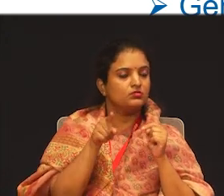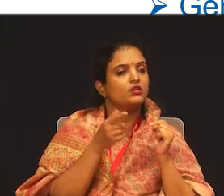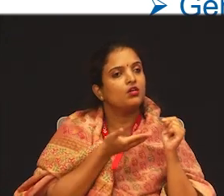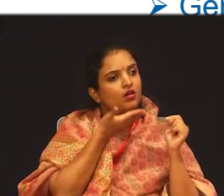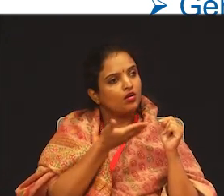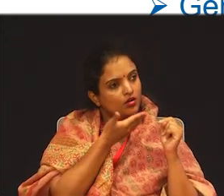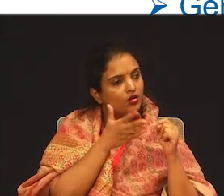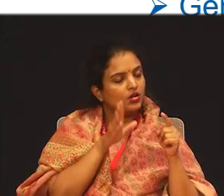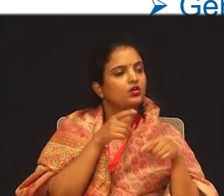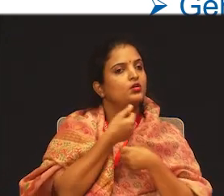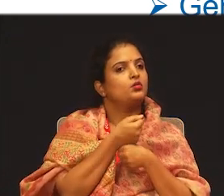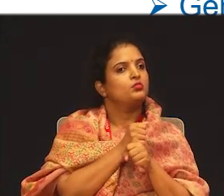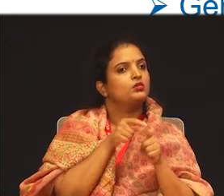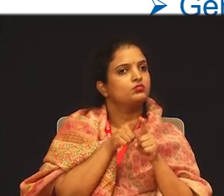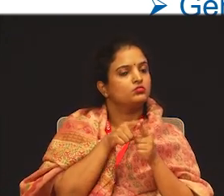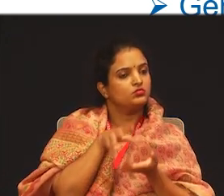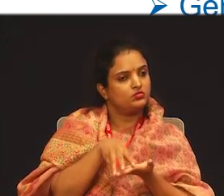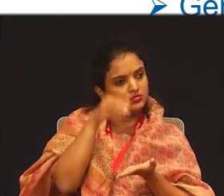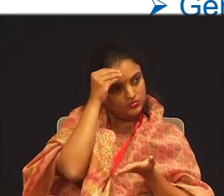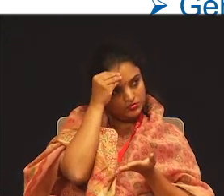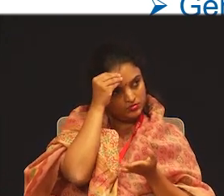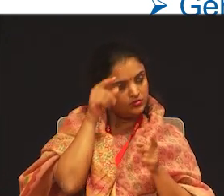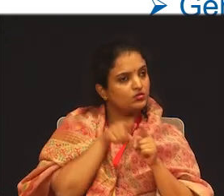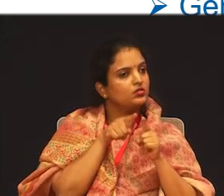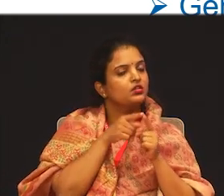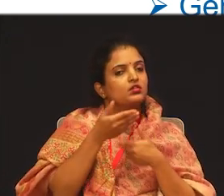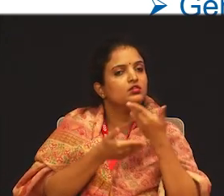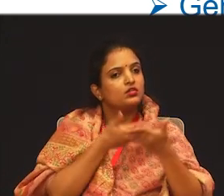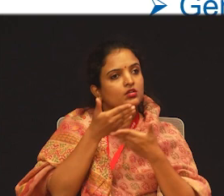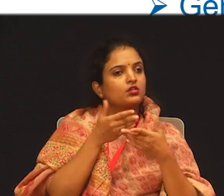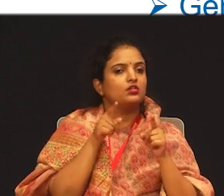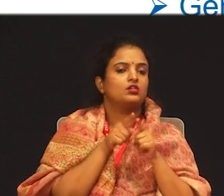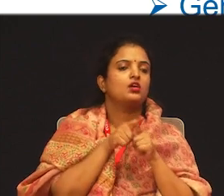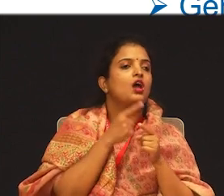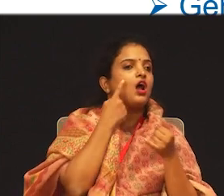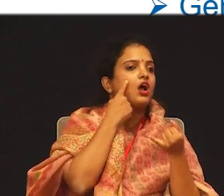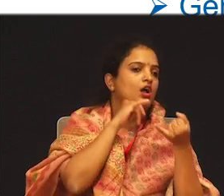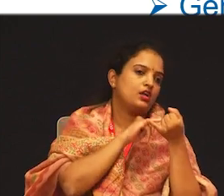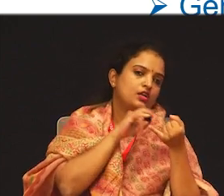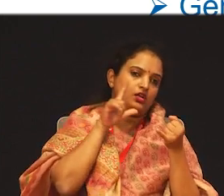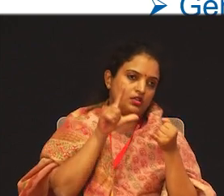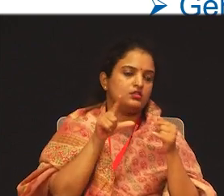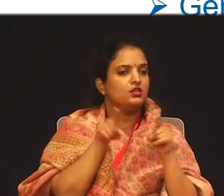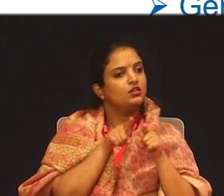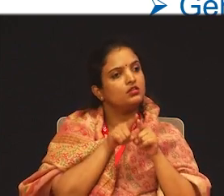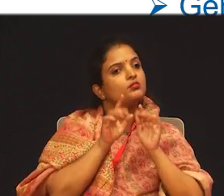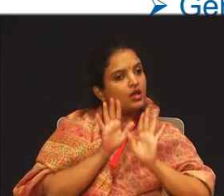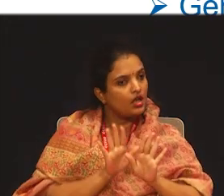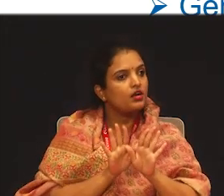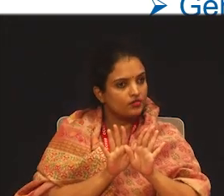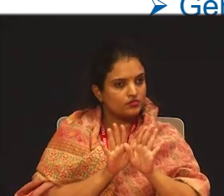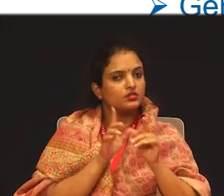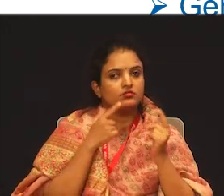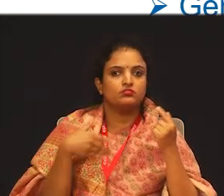advocated preparation of learning teaching material in ISL also, for which